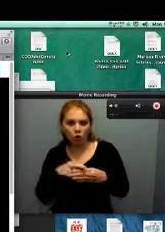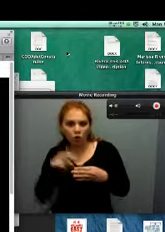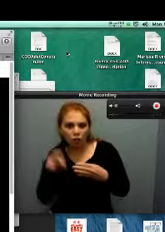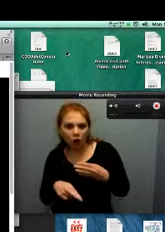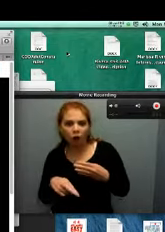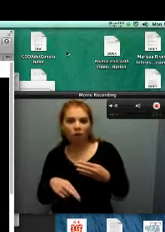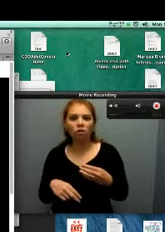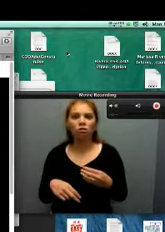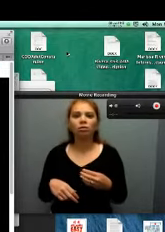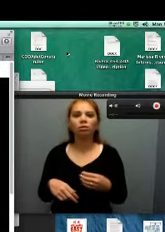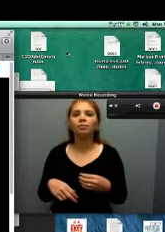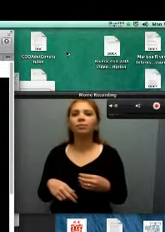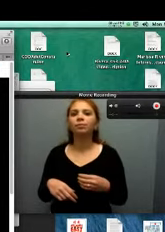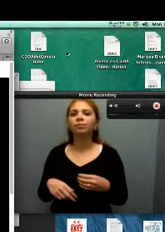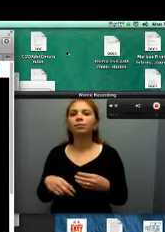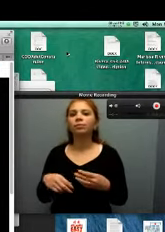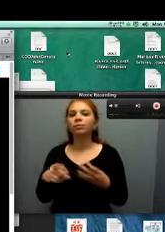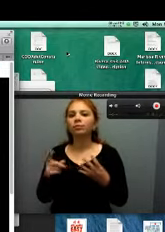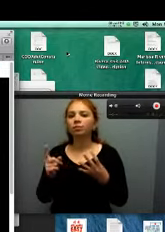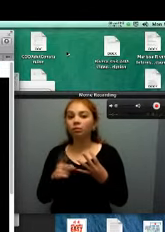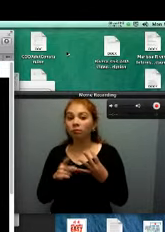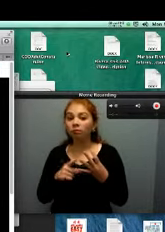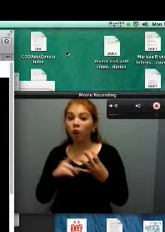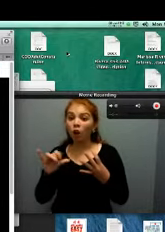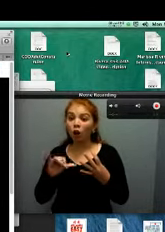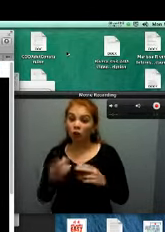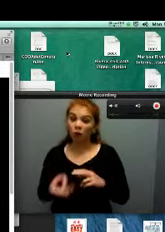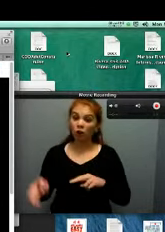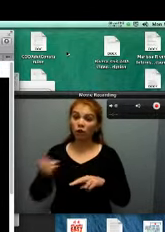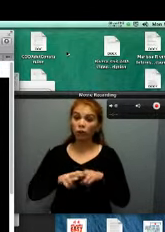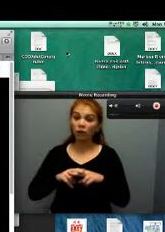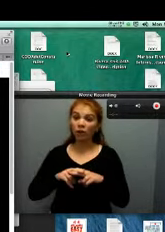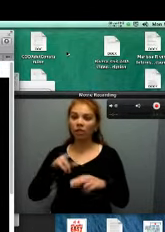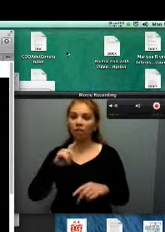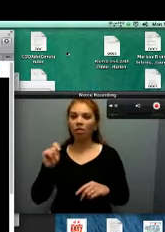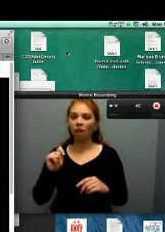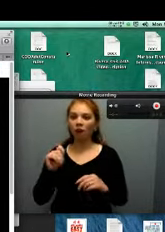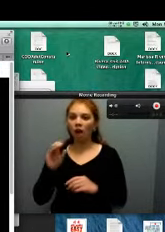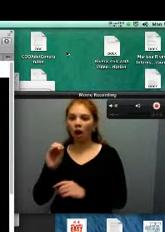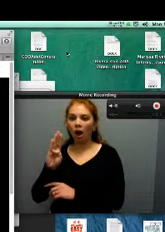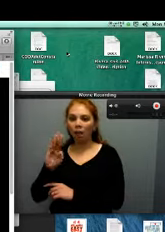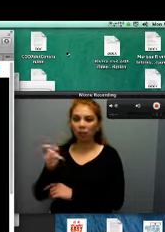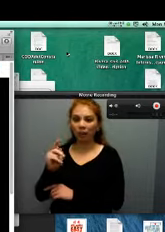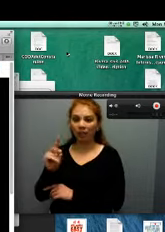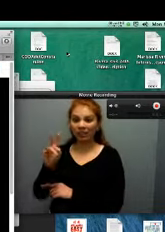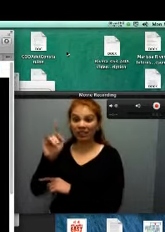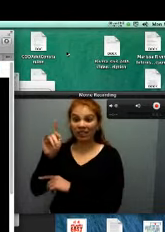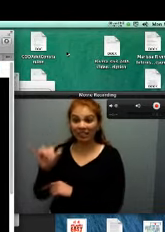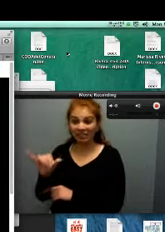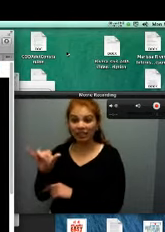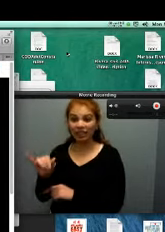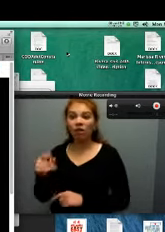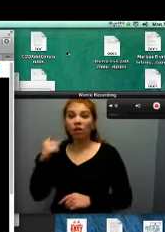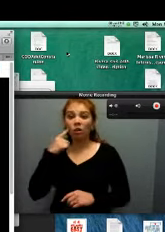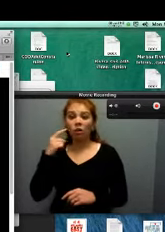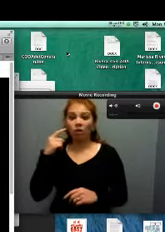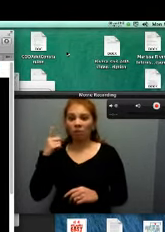Also, we want to increase the objectivity. This evaluation can be very subjective,